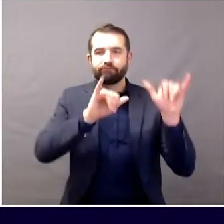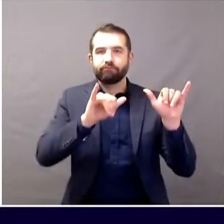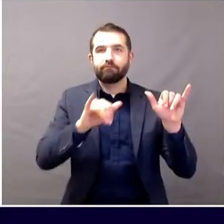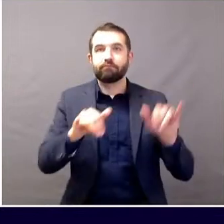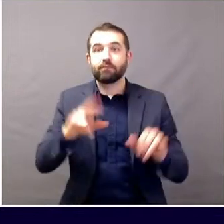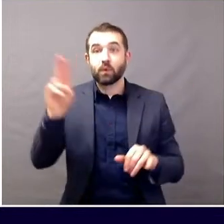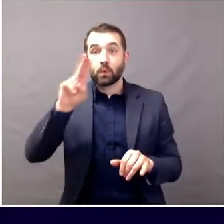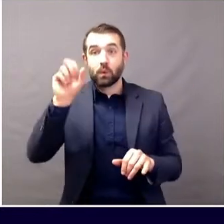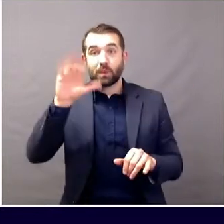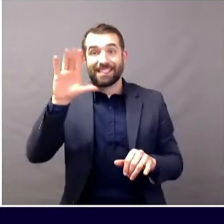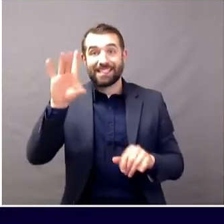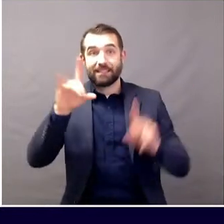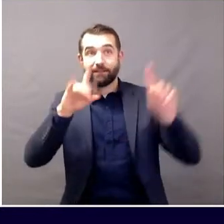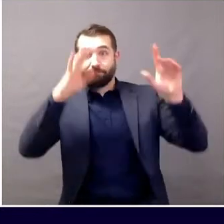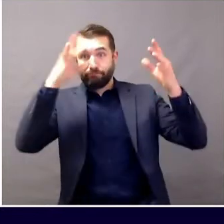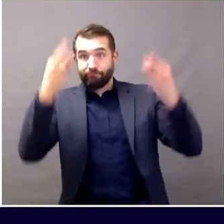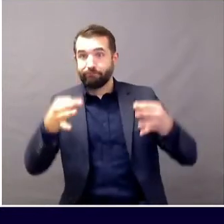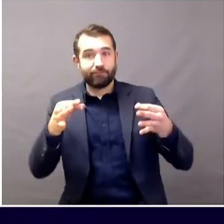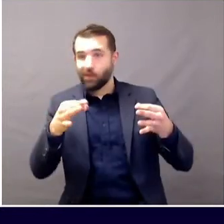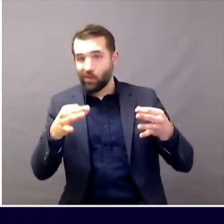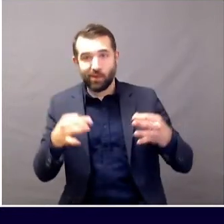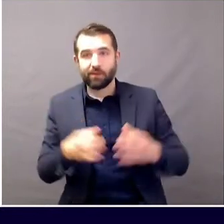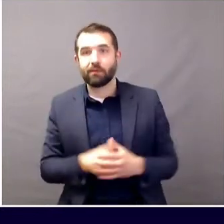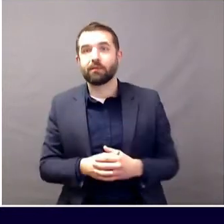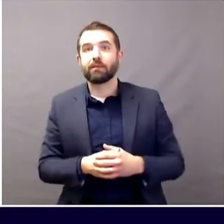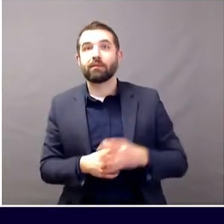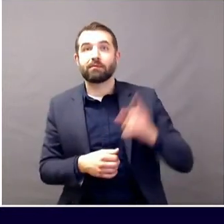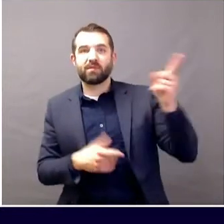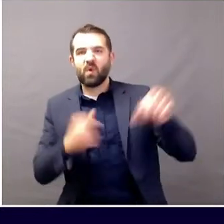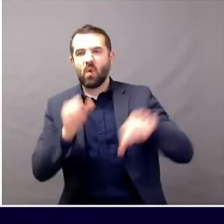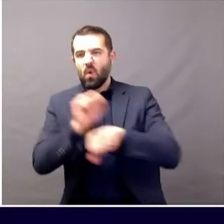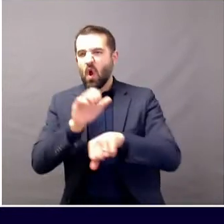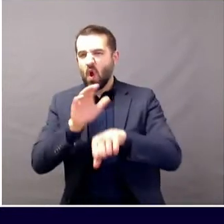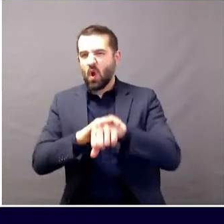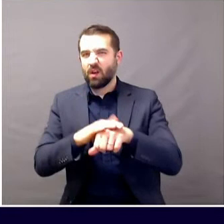CDC, although I am aware that they are trying to come up with something uniform.